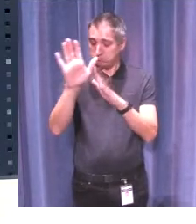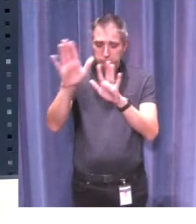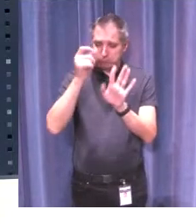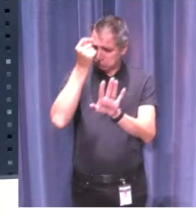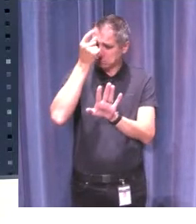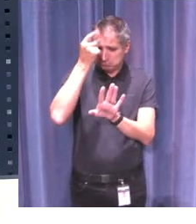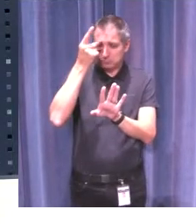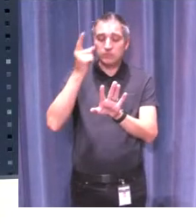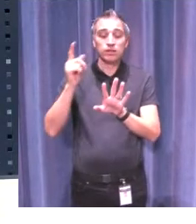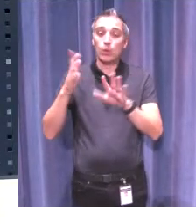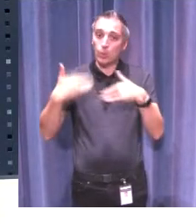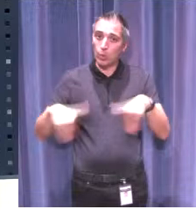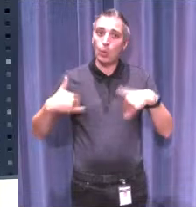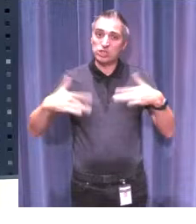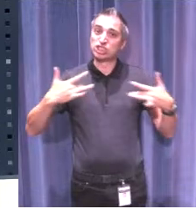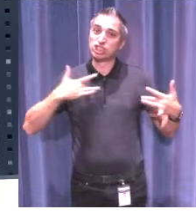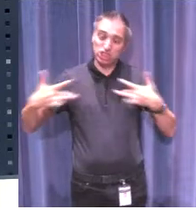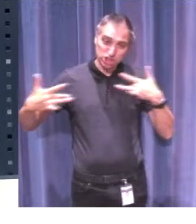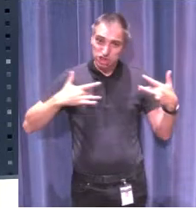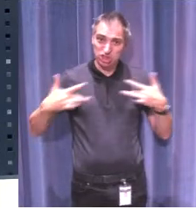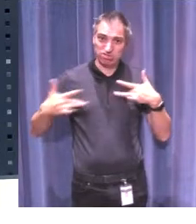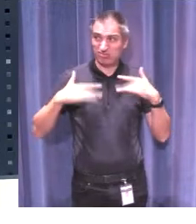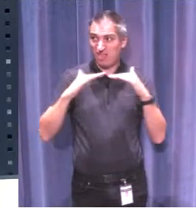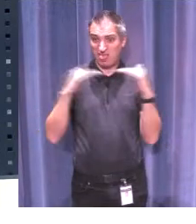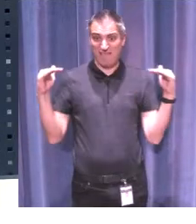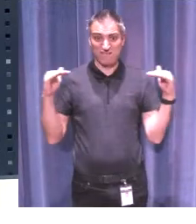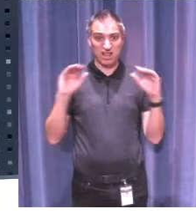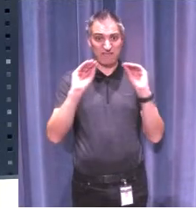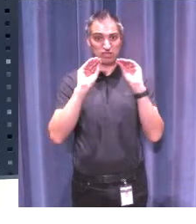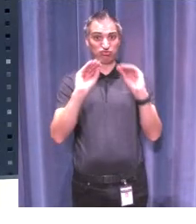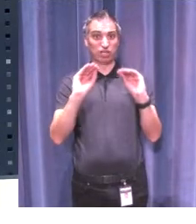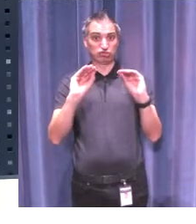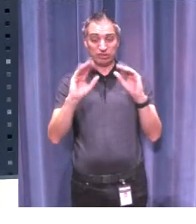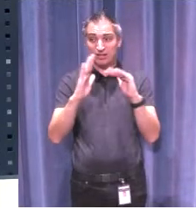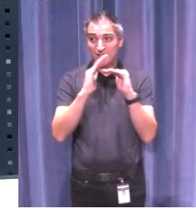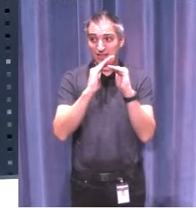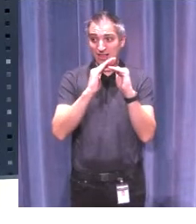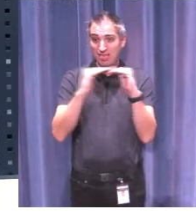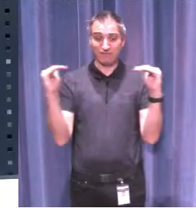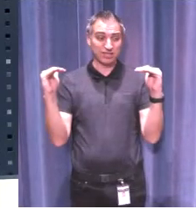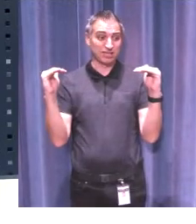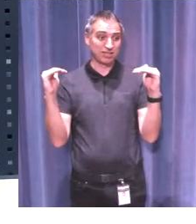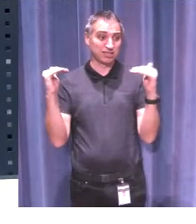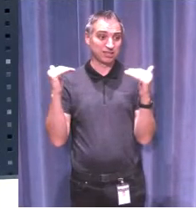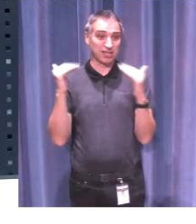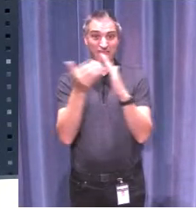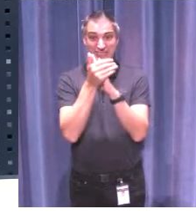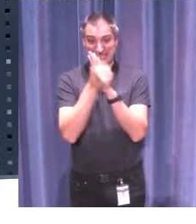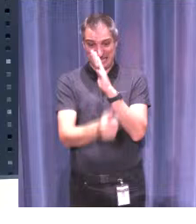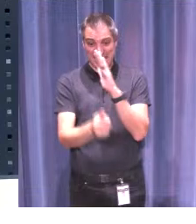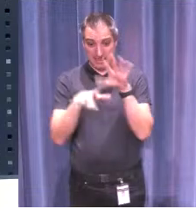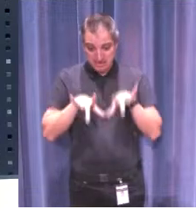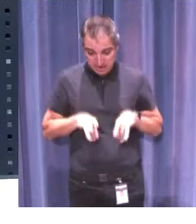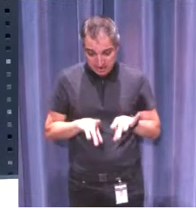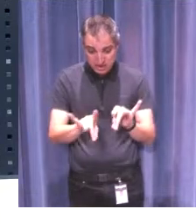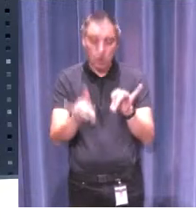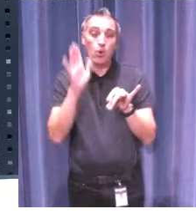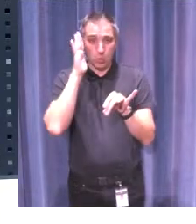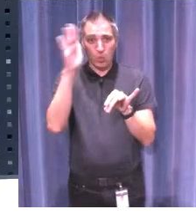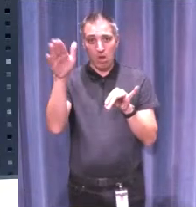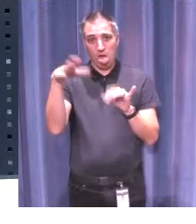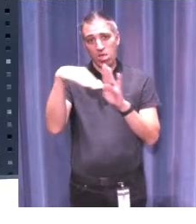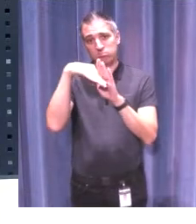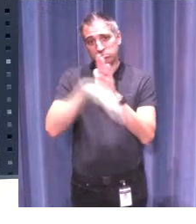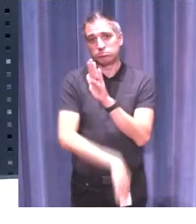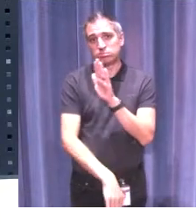so, very concerned that the level of instruction and the level of skill acquisition would suffer if